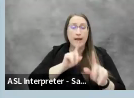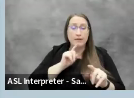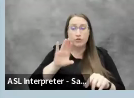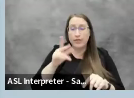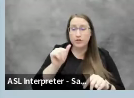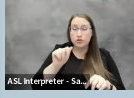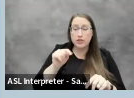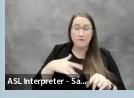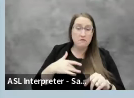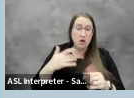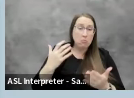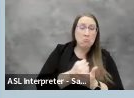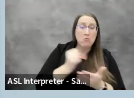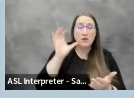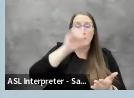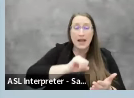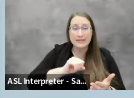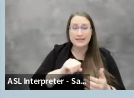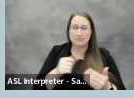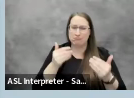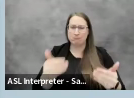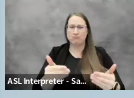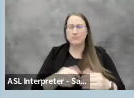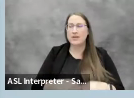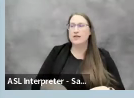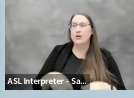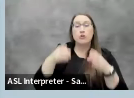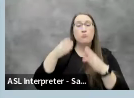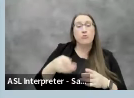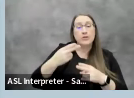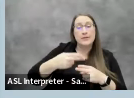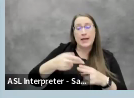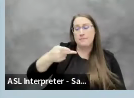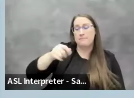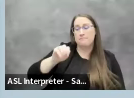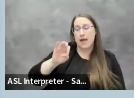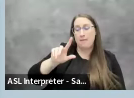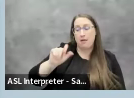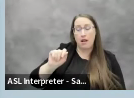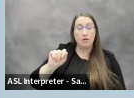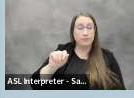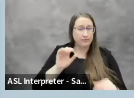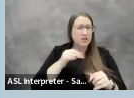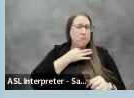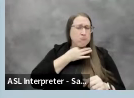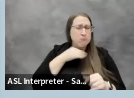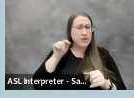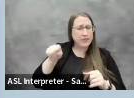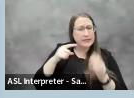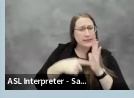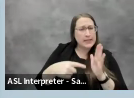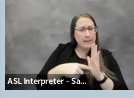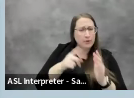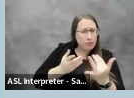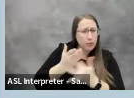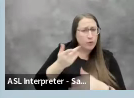like taking a guess at the answer here. So we have Pamela, and does her estate need to go through the probate proceeding? She